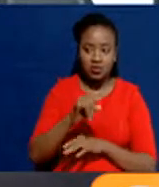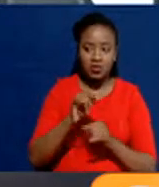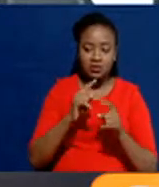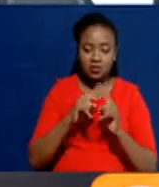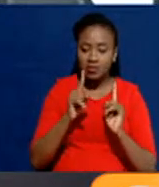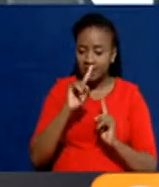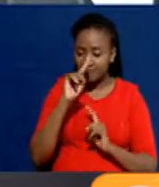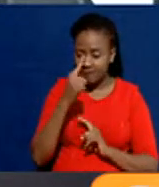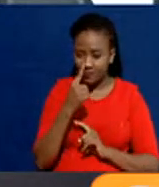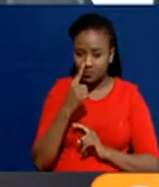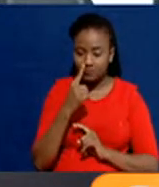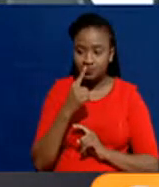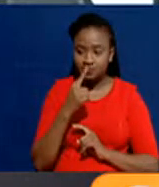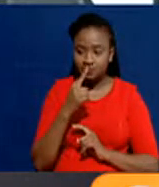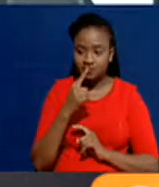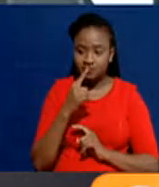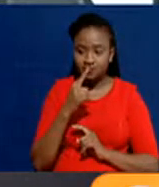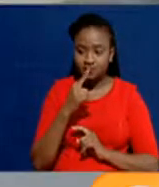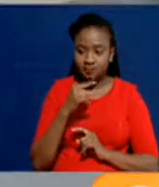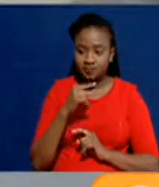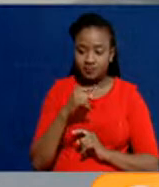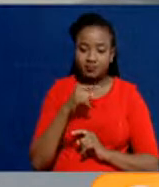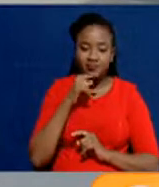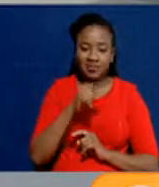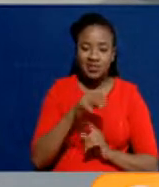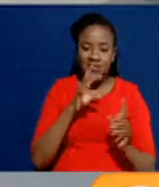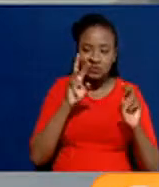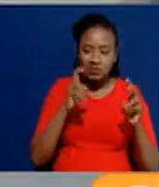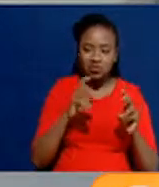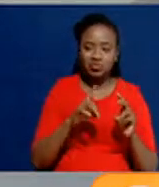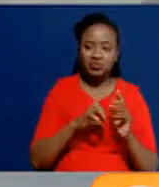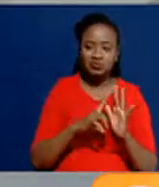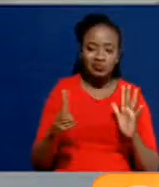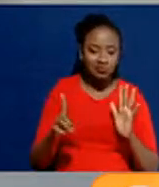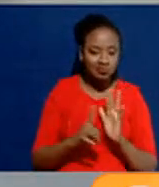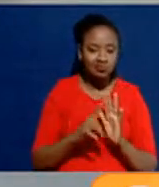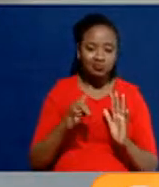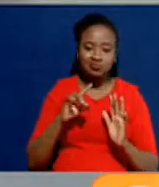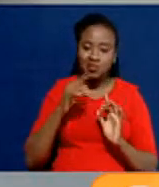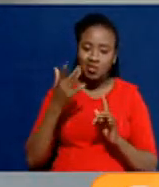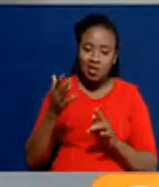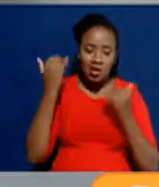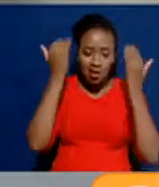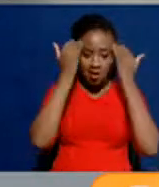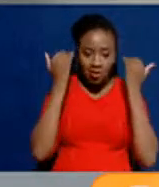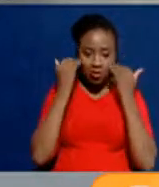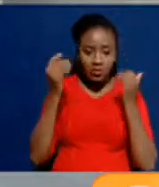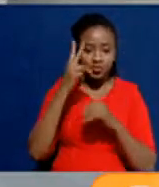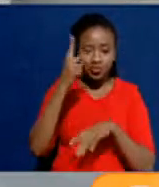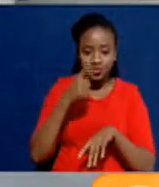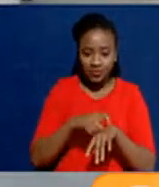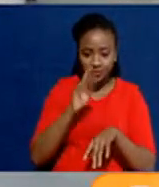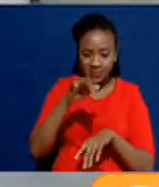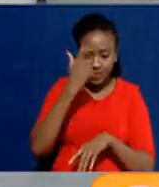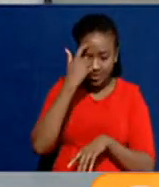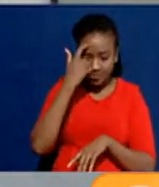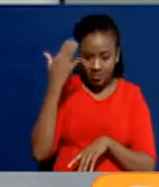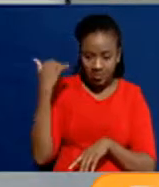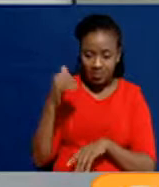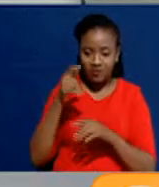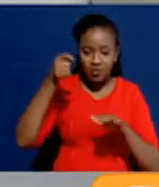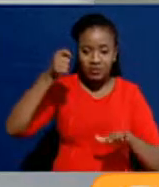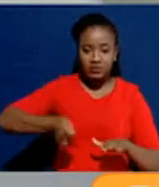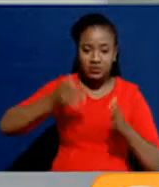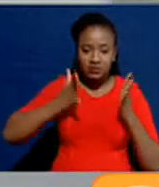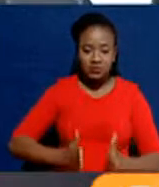forward, it's the whole issue of this has been in court, you know, not once, but twice. I want us to listen to Justice Kanyi on